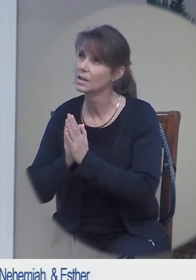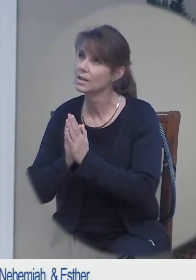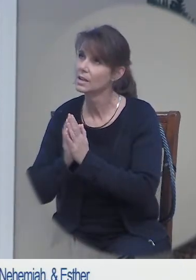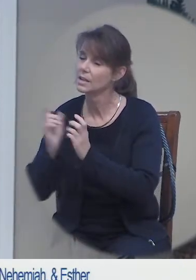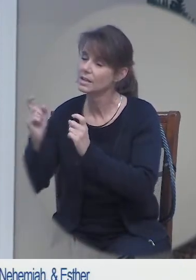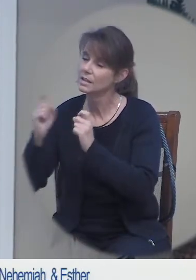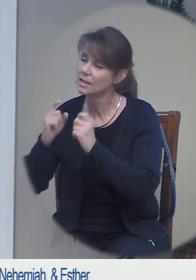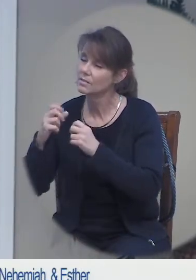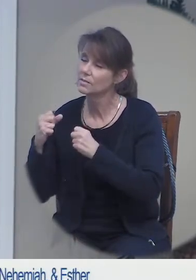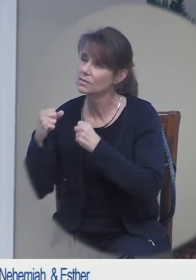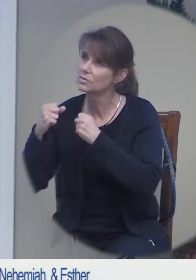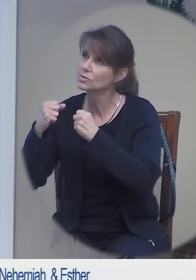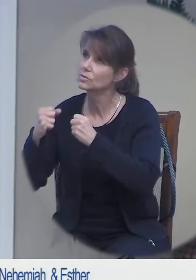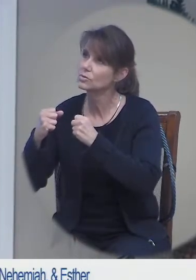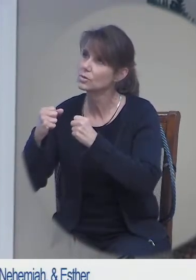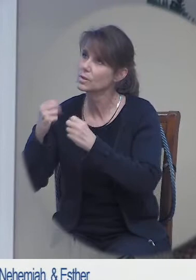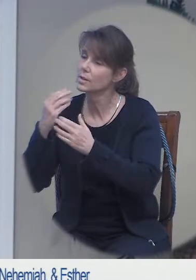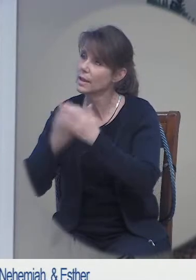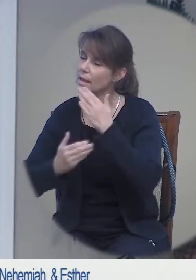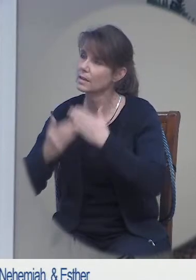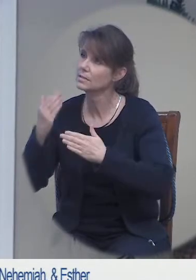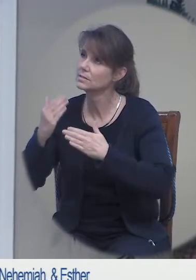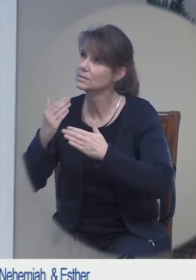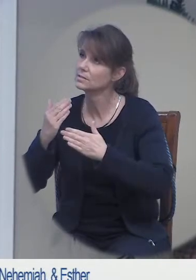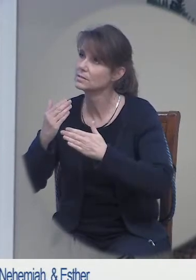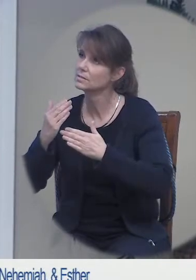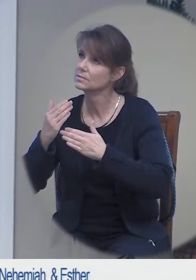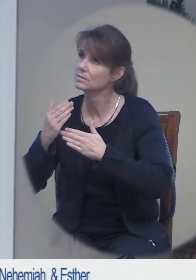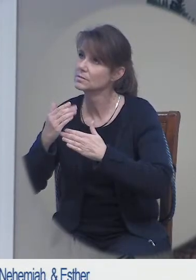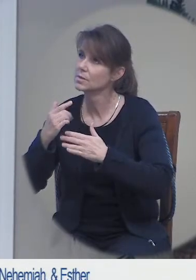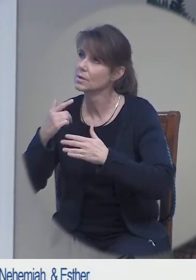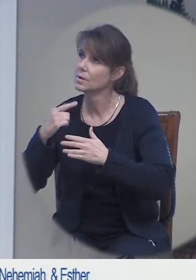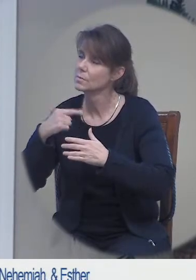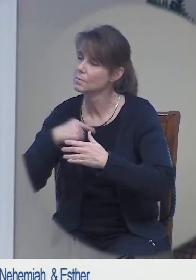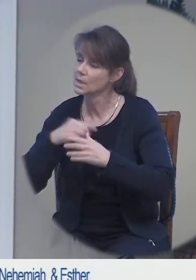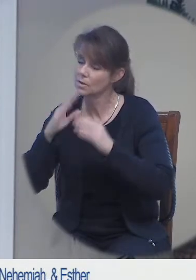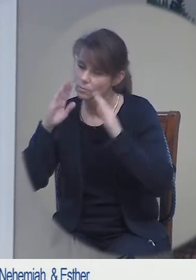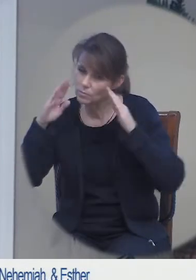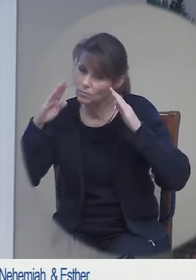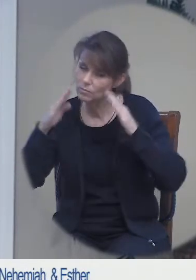be diverted from the work, from the purpose that I'm engaged in.